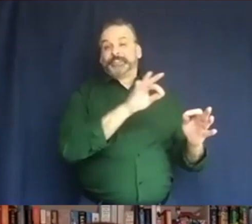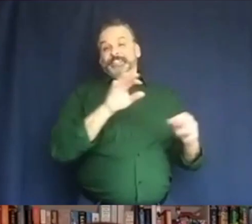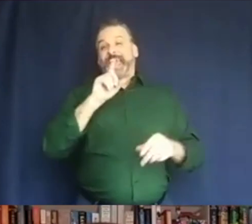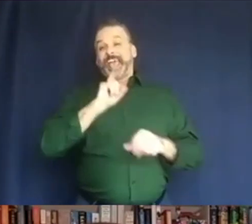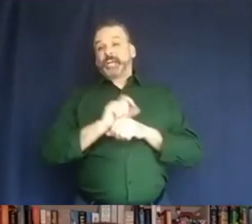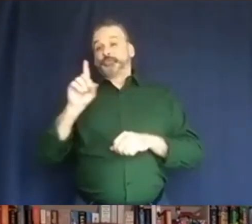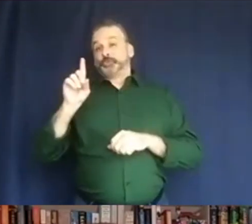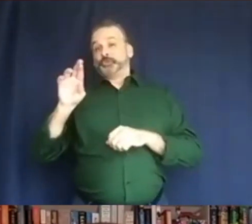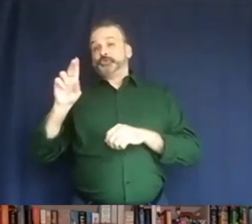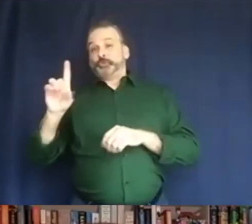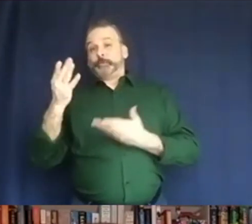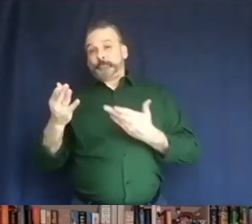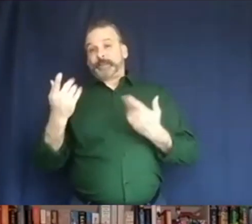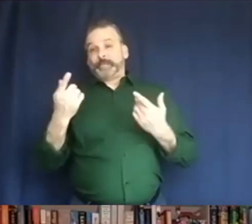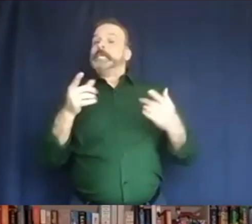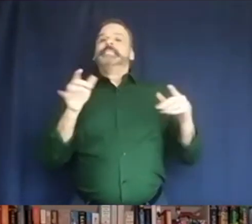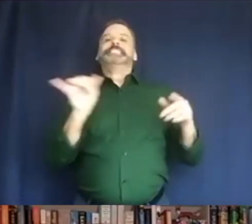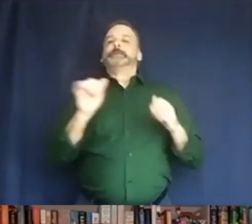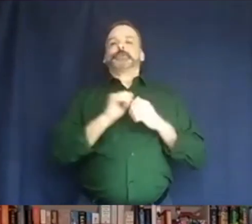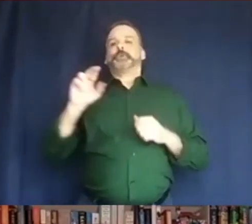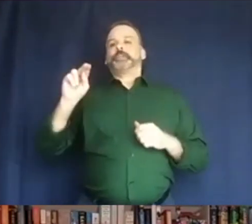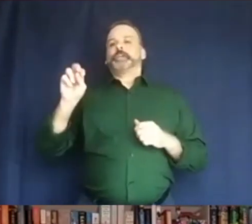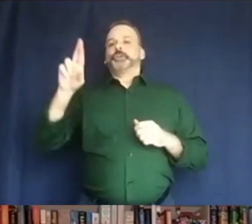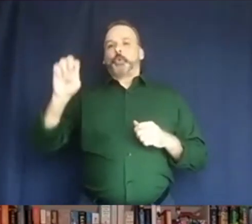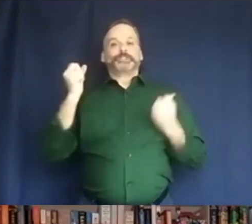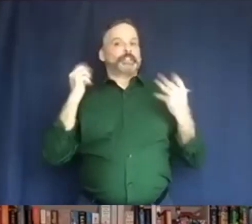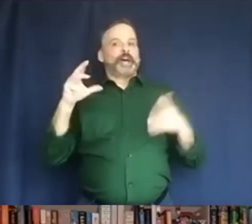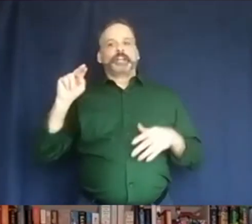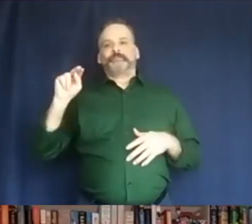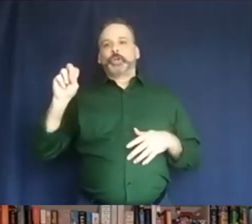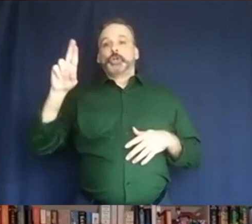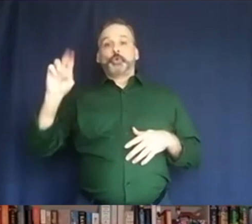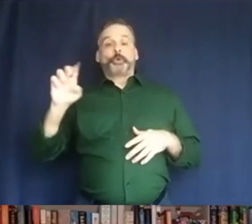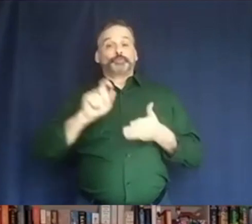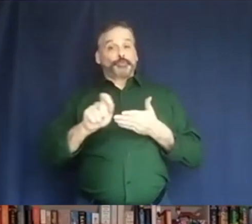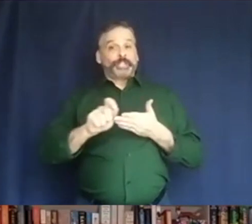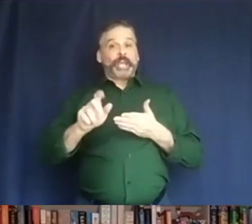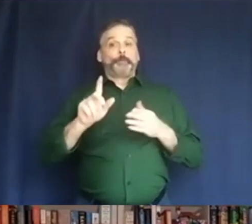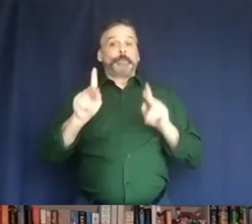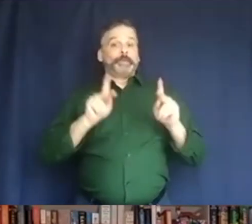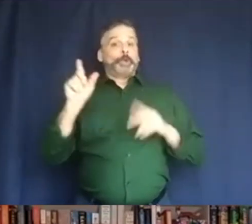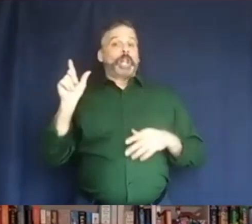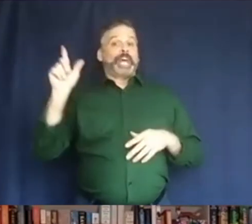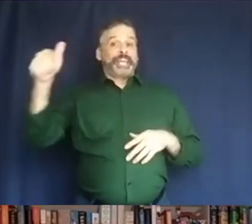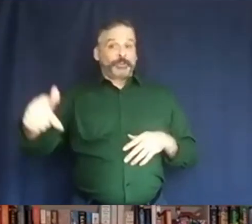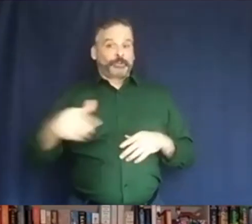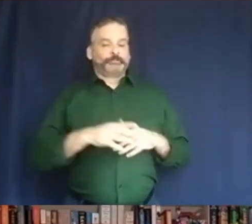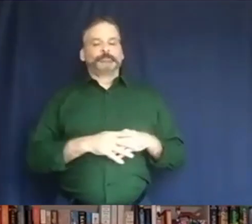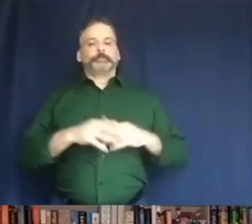is a similar thing that happened with Norse mythology. A lot of the Norse stuff was written down by folks later on.